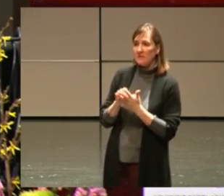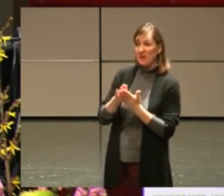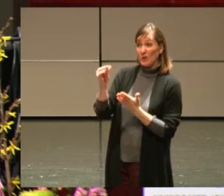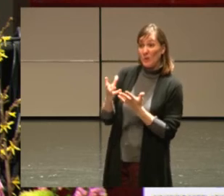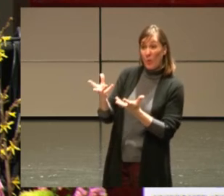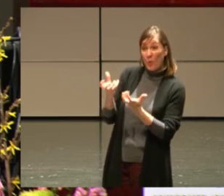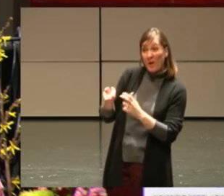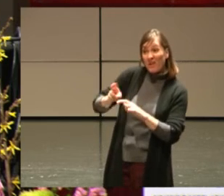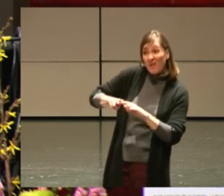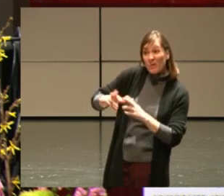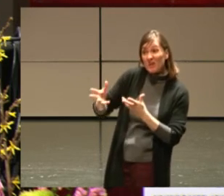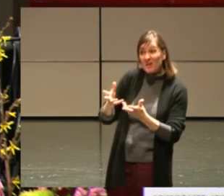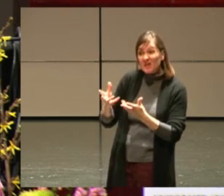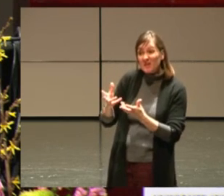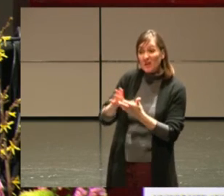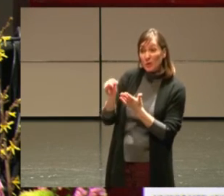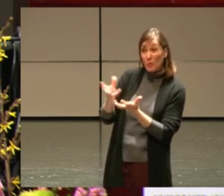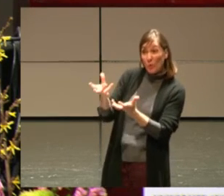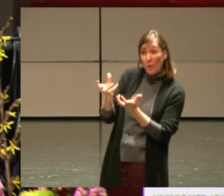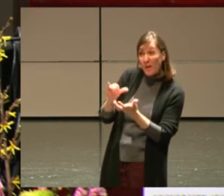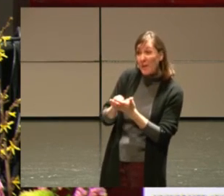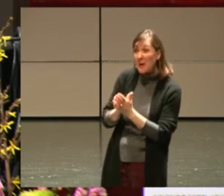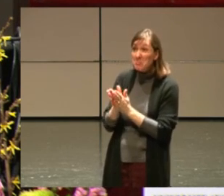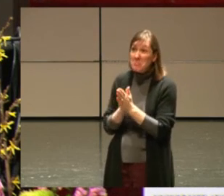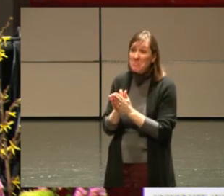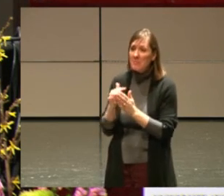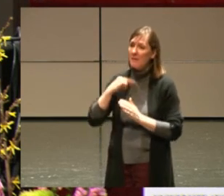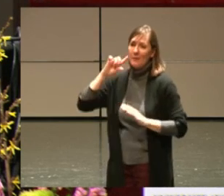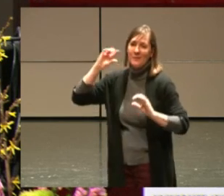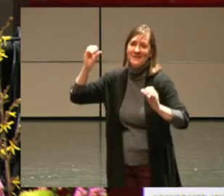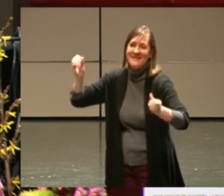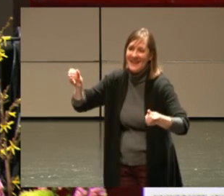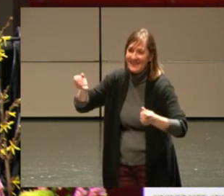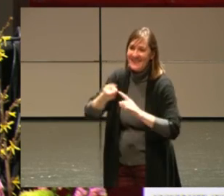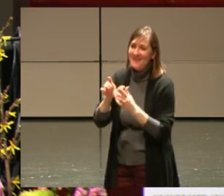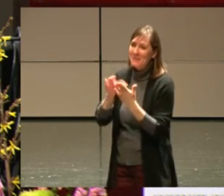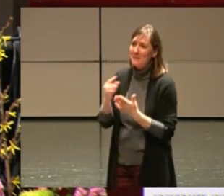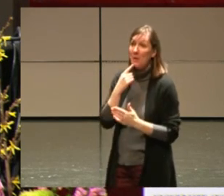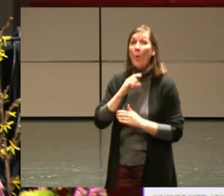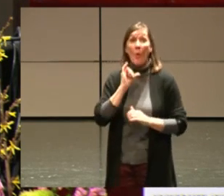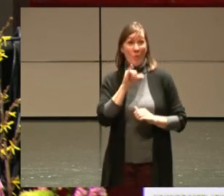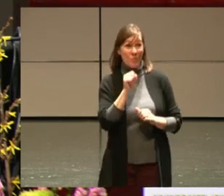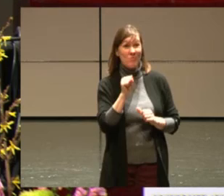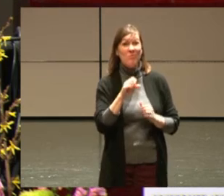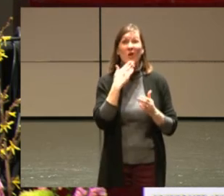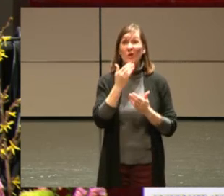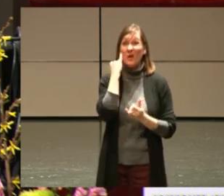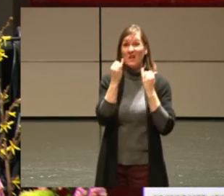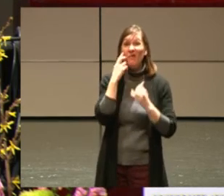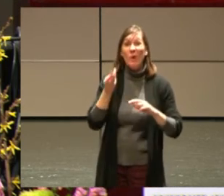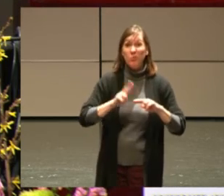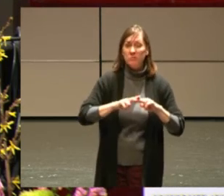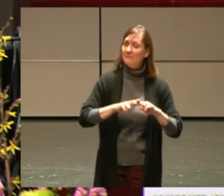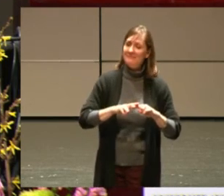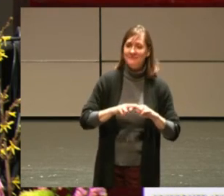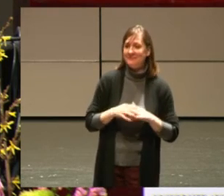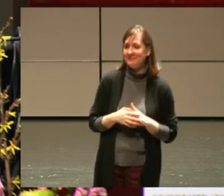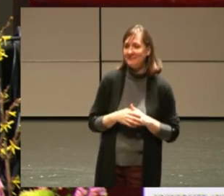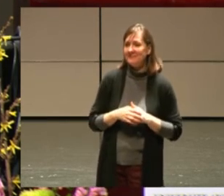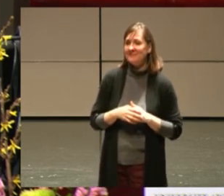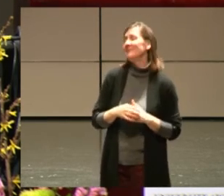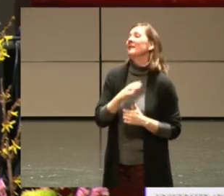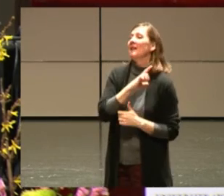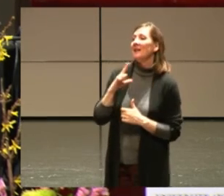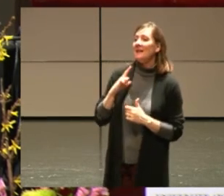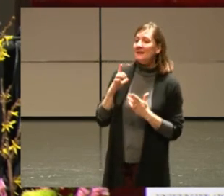I don't know what you've heard. I have not heard a student say this is a good idea. And what I tend to stress with legislators and the governor's staff is